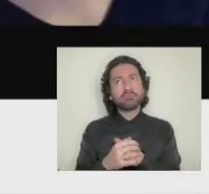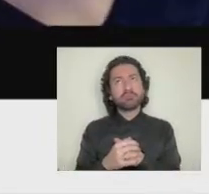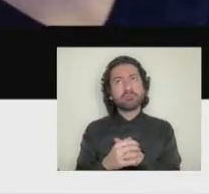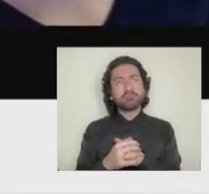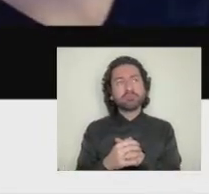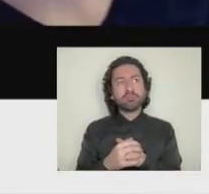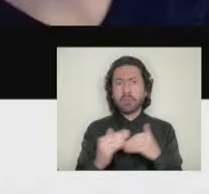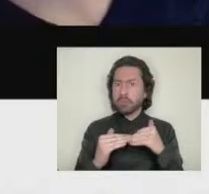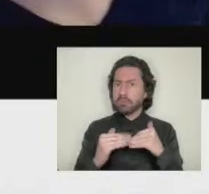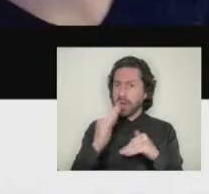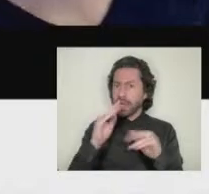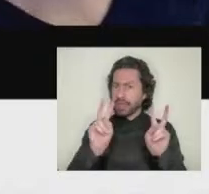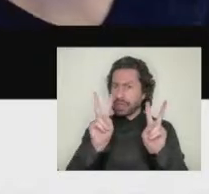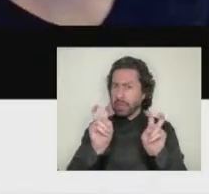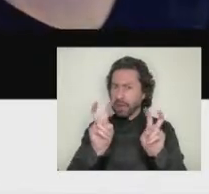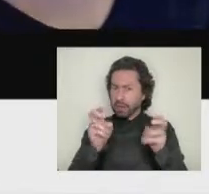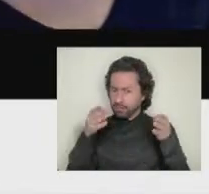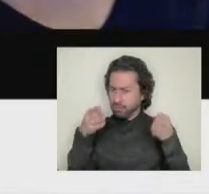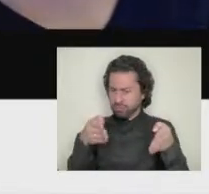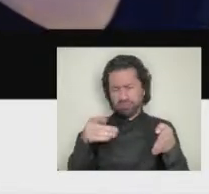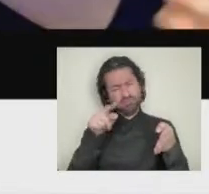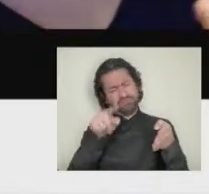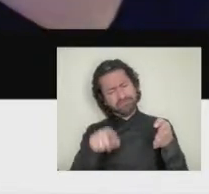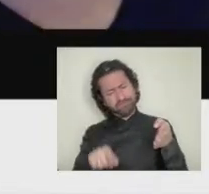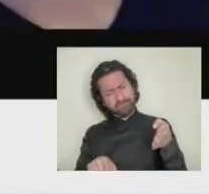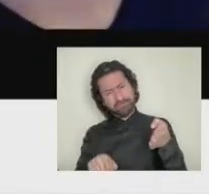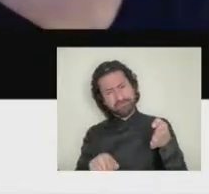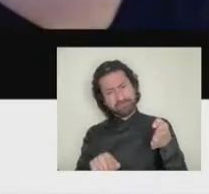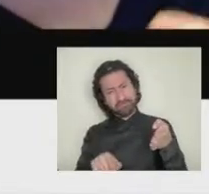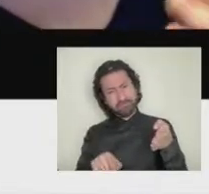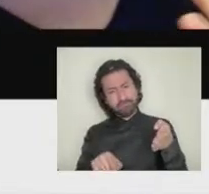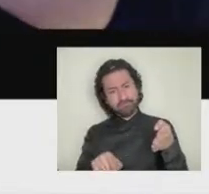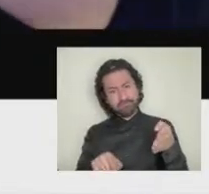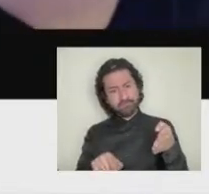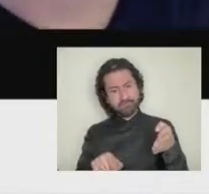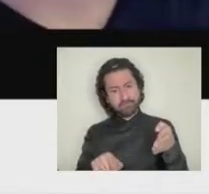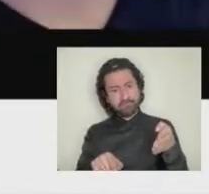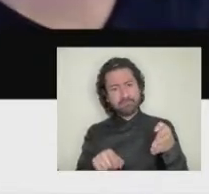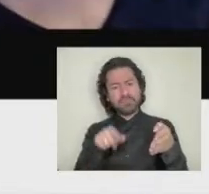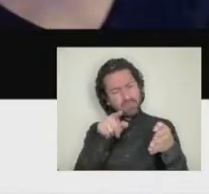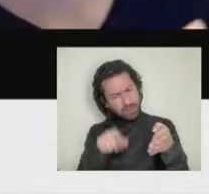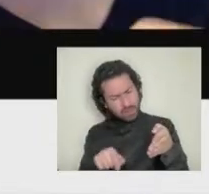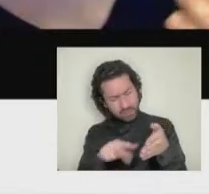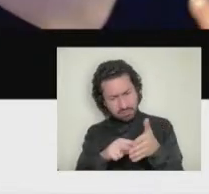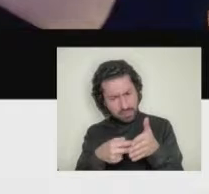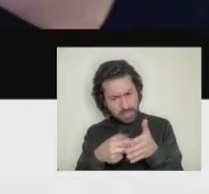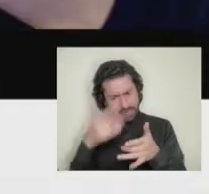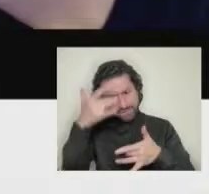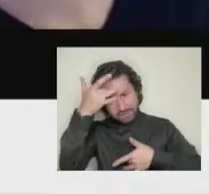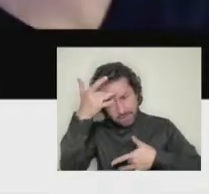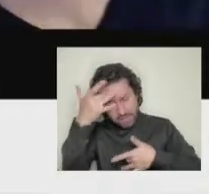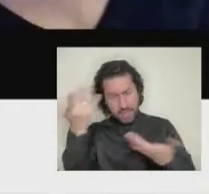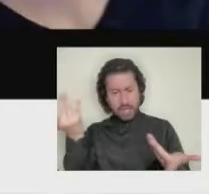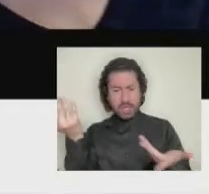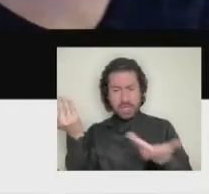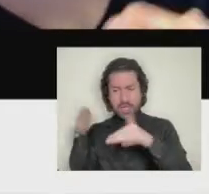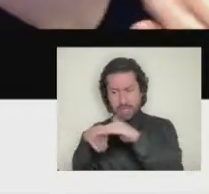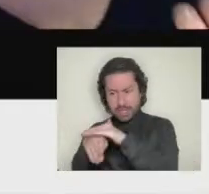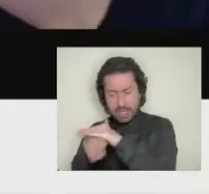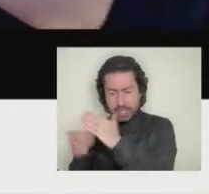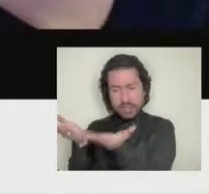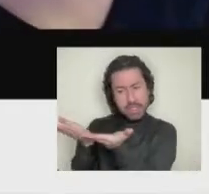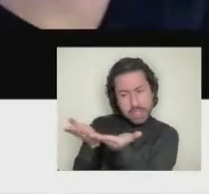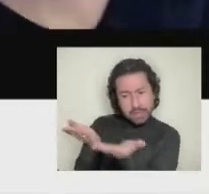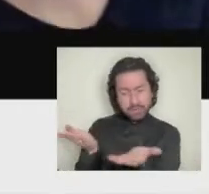the issues that concentrate our discussion are primarily viewed in terms of illnesses, access